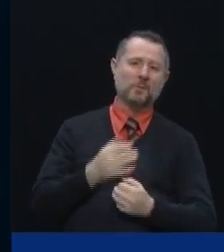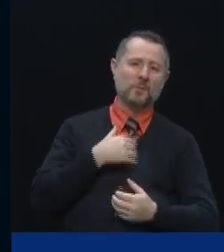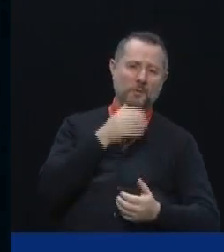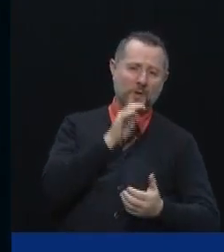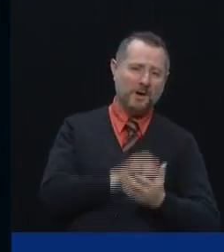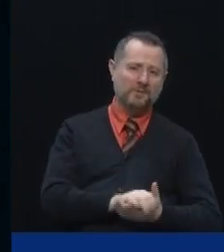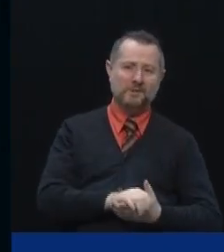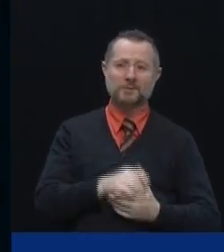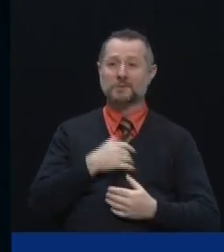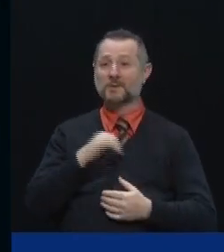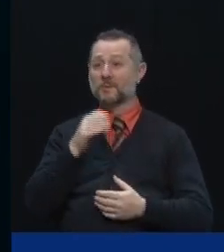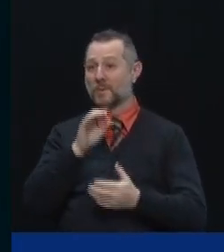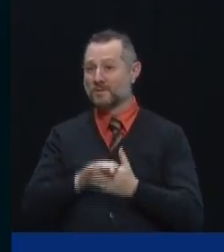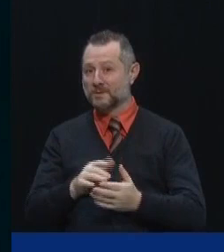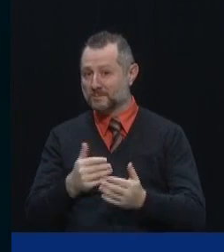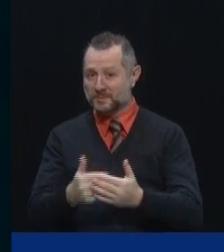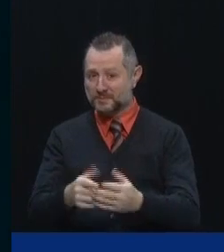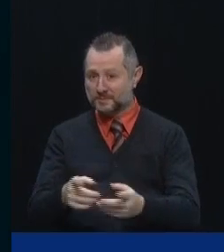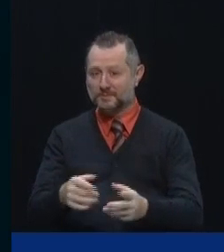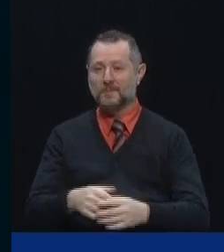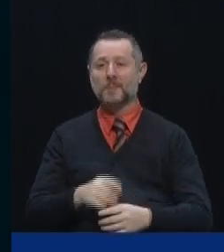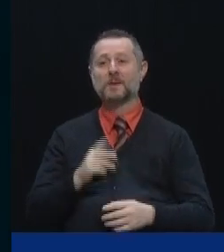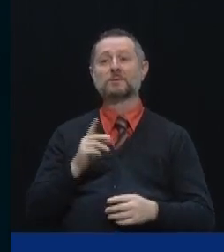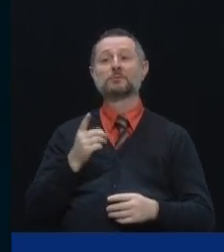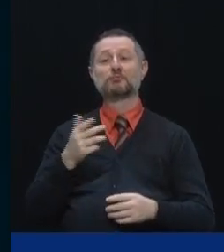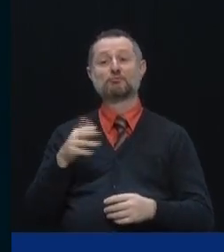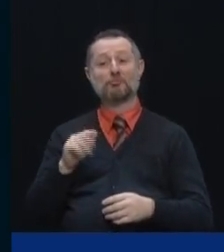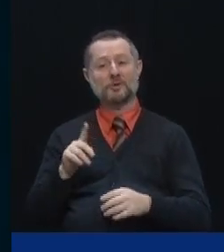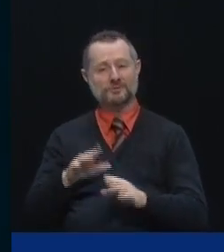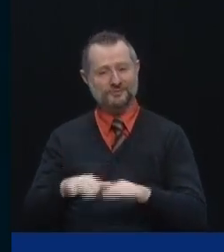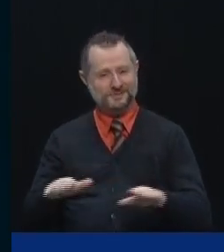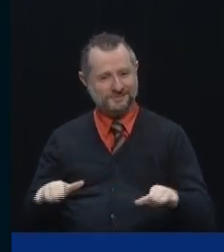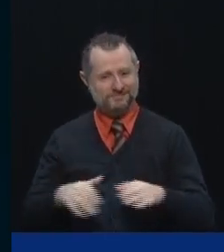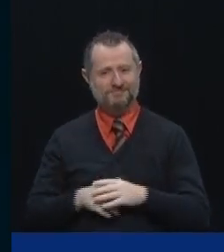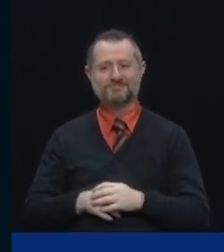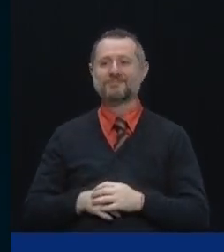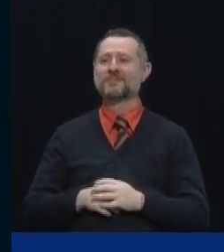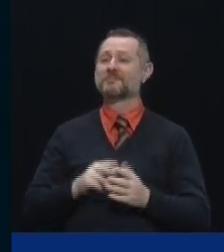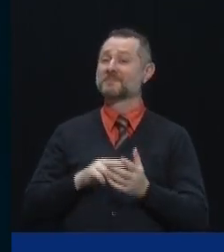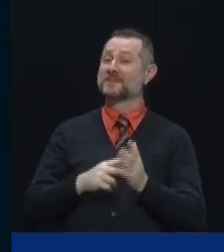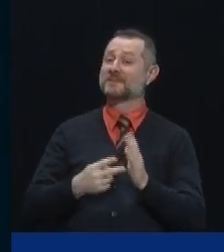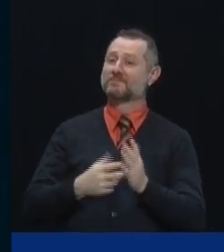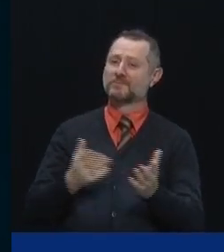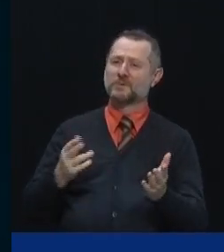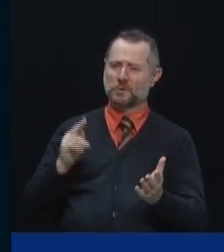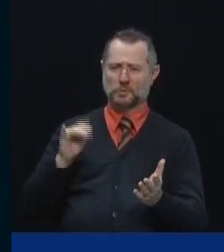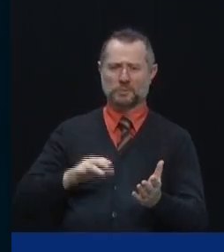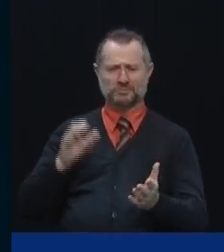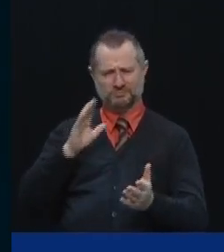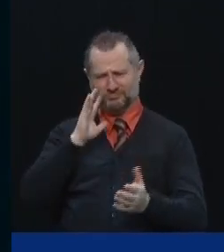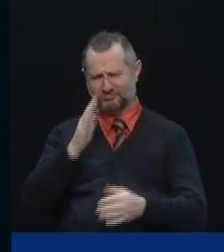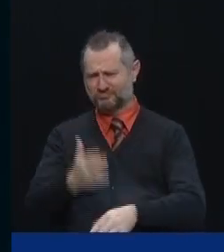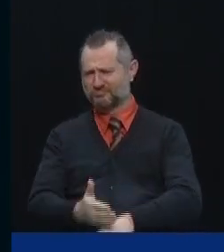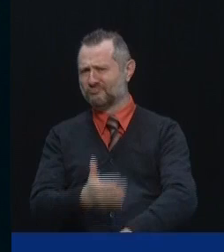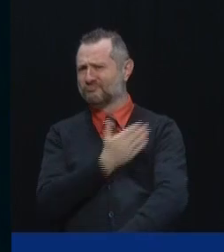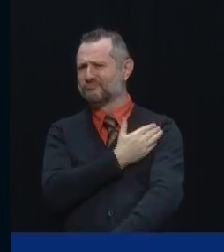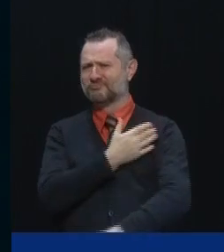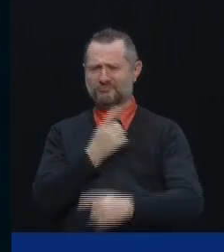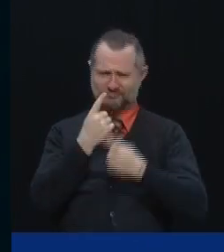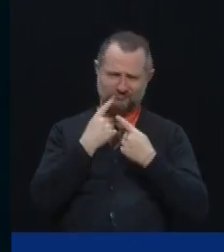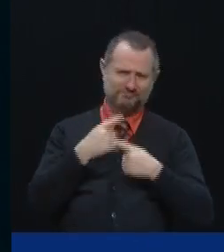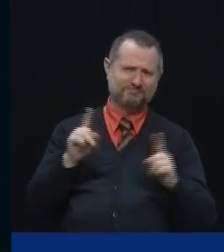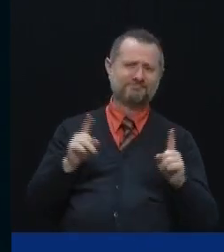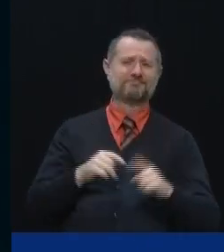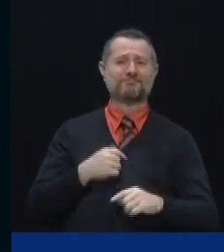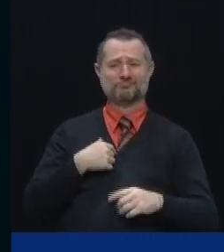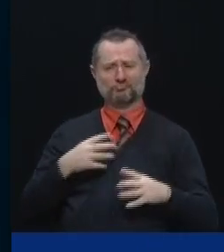future child. And for my grandkids. All my fellow New Yorkers. It means an awakening for the city that was never supposed to sleep. And I'm getting the COVID